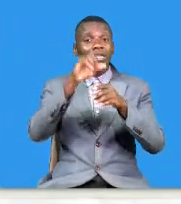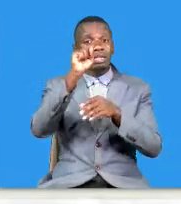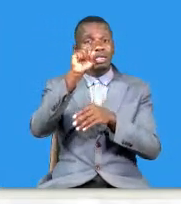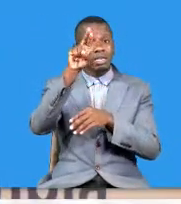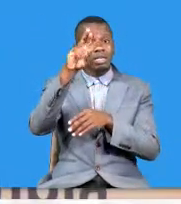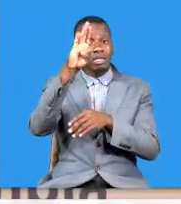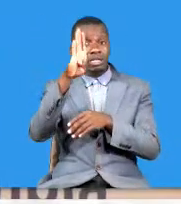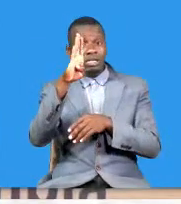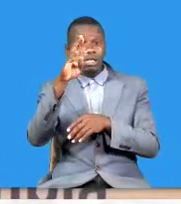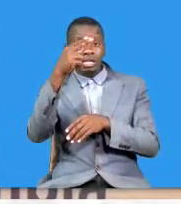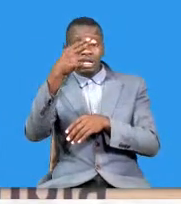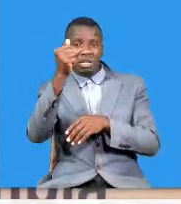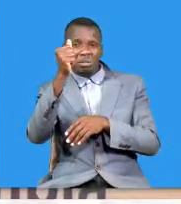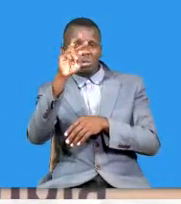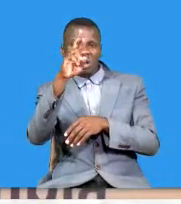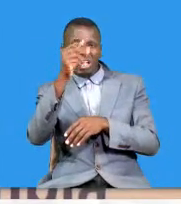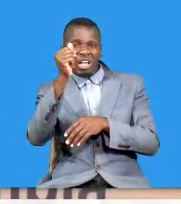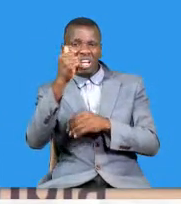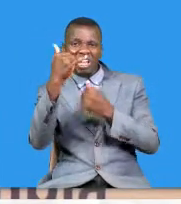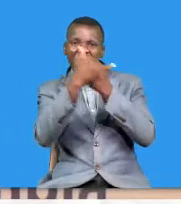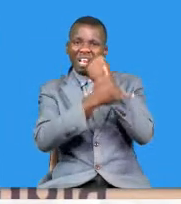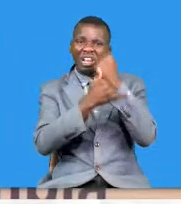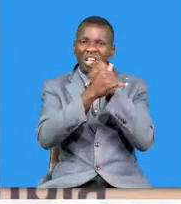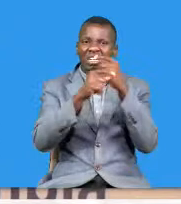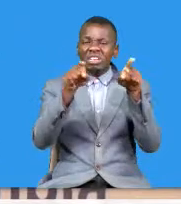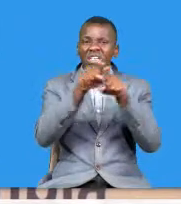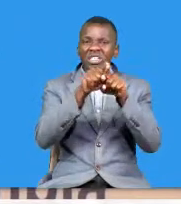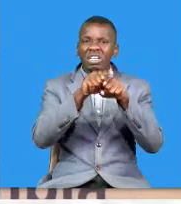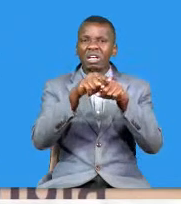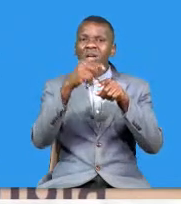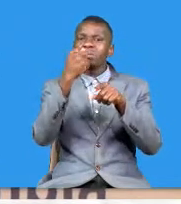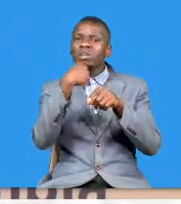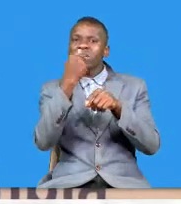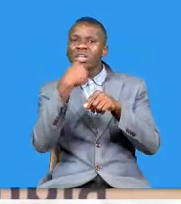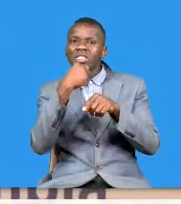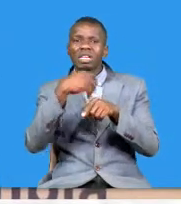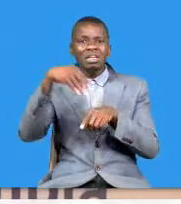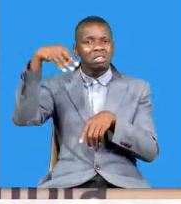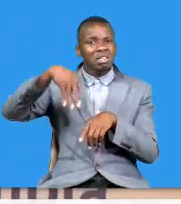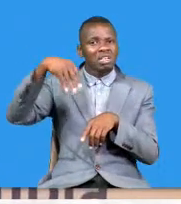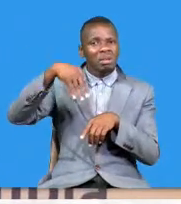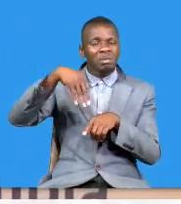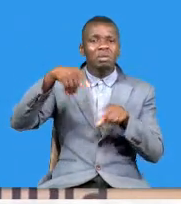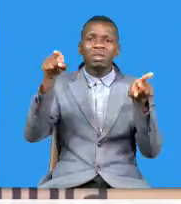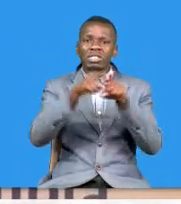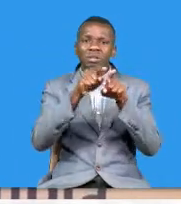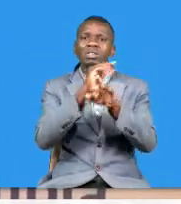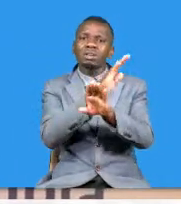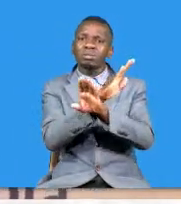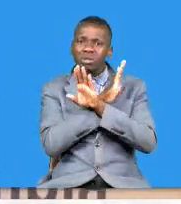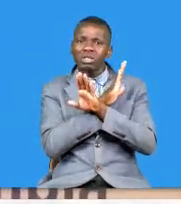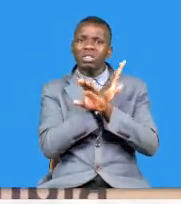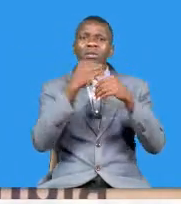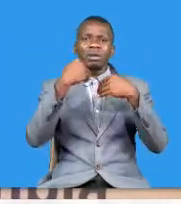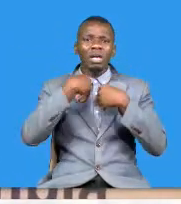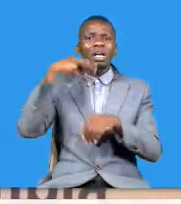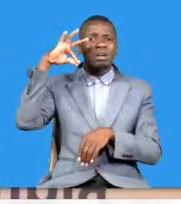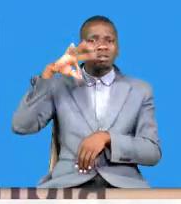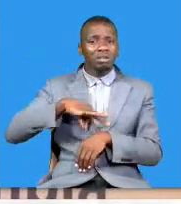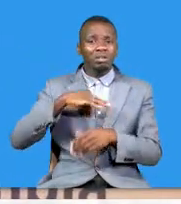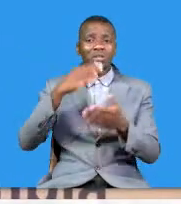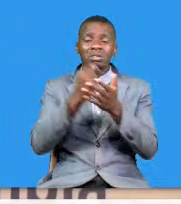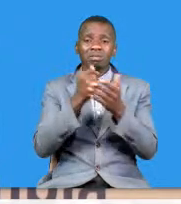countries like Tanzania, Namibia, and many others, with Zambia receiving the biggest share.